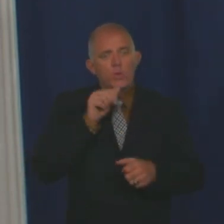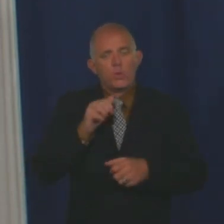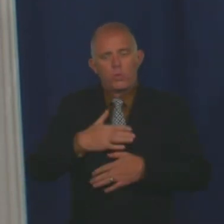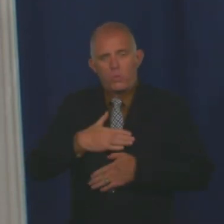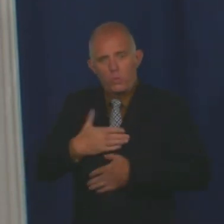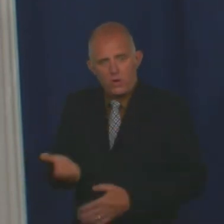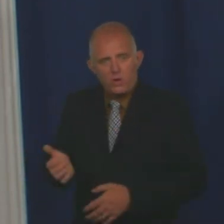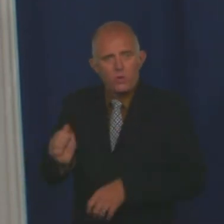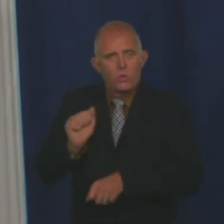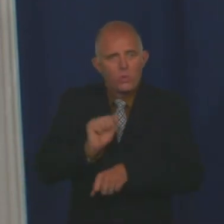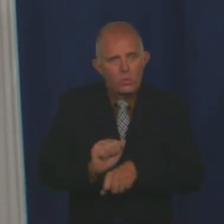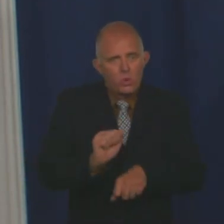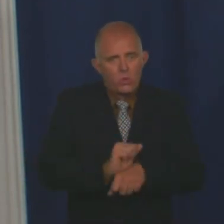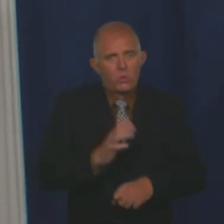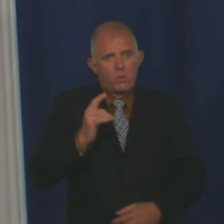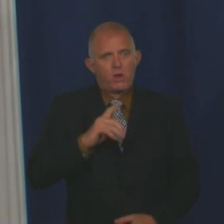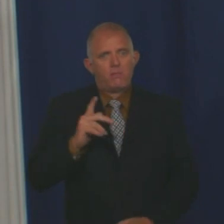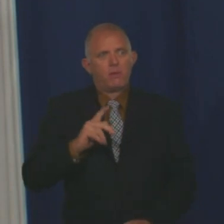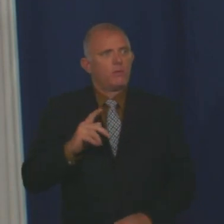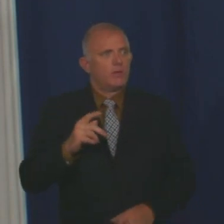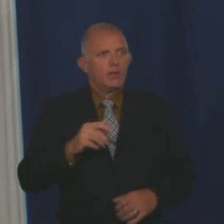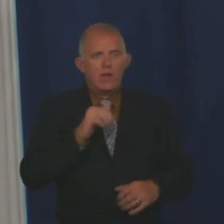won't do it, because they have to labor.